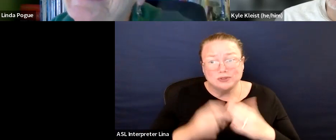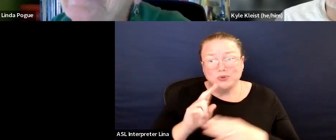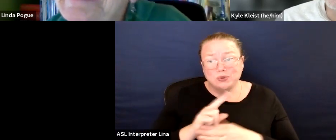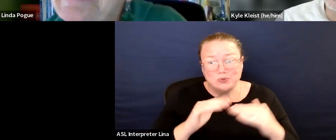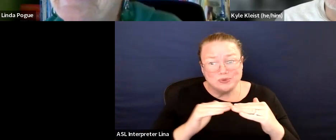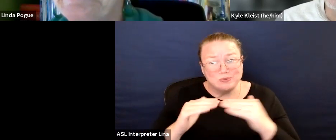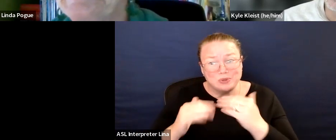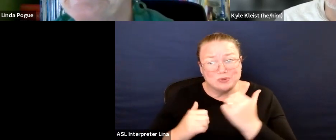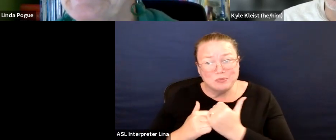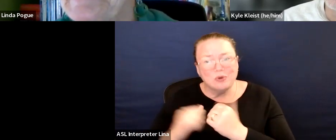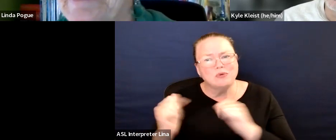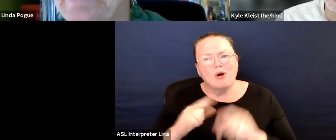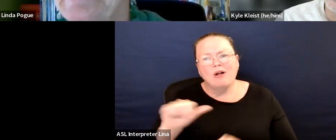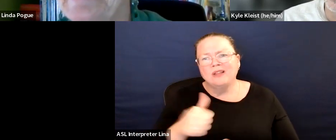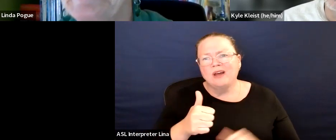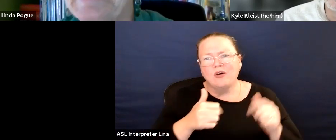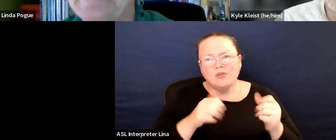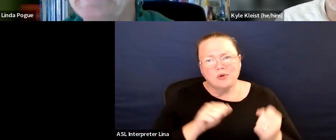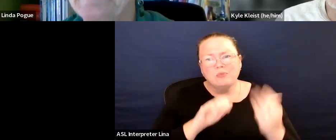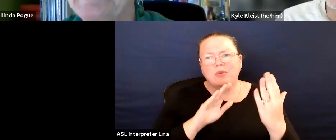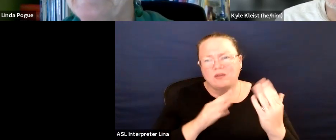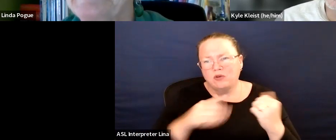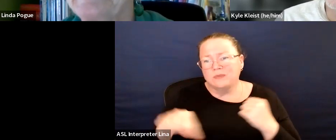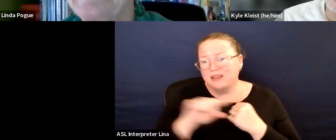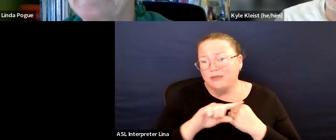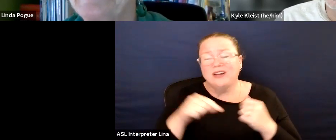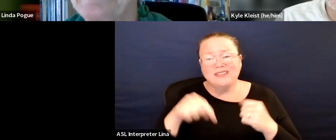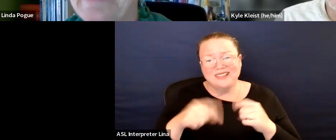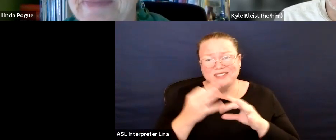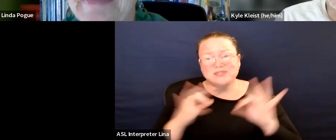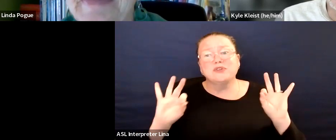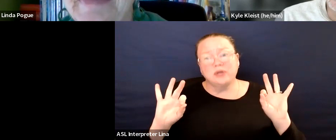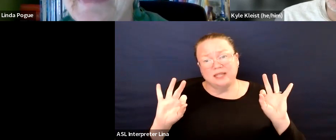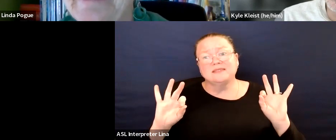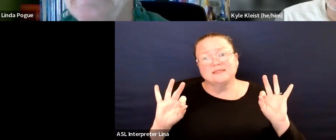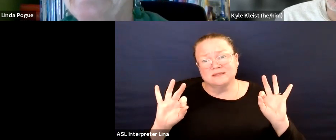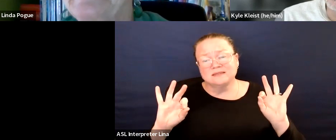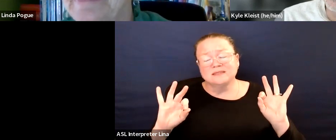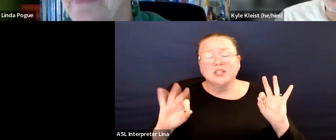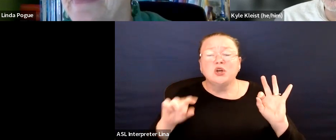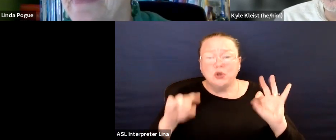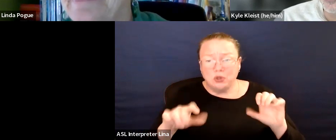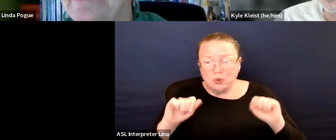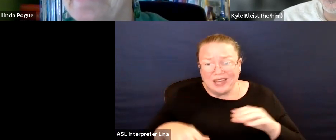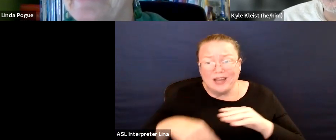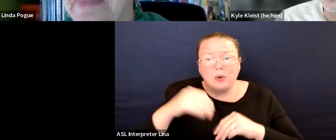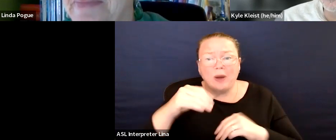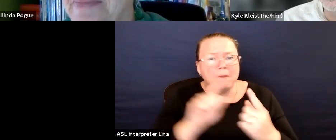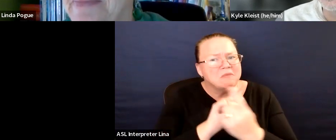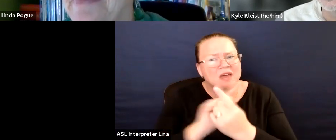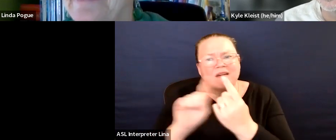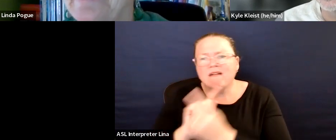So like all of our other platforms out there, this one's free of charge. Your ability to get out there and meet with and talk with